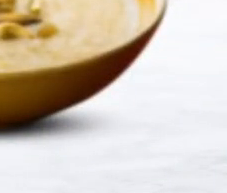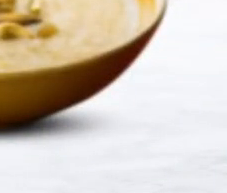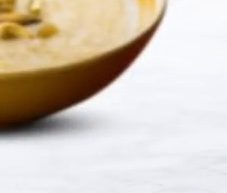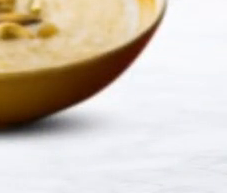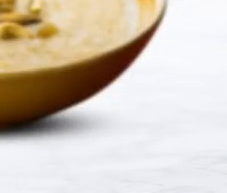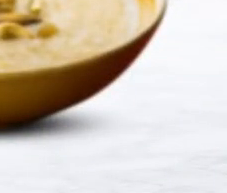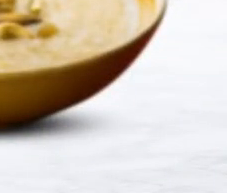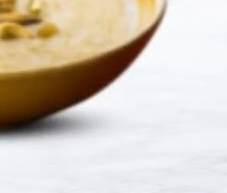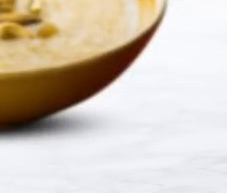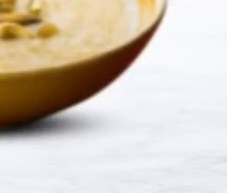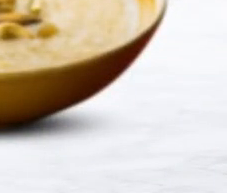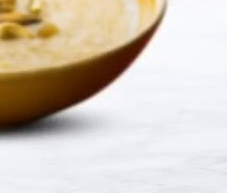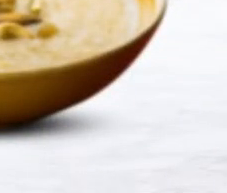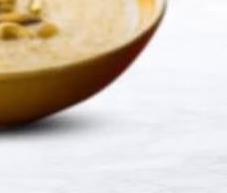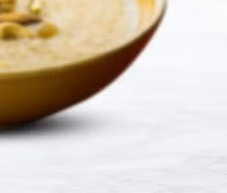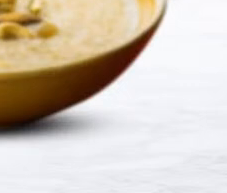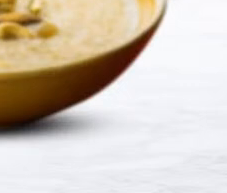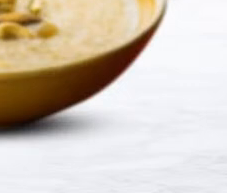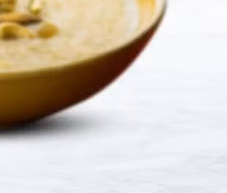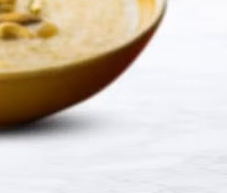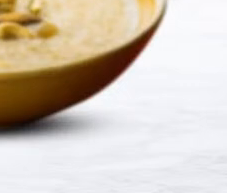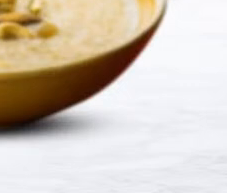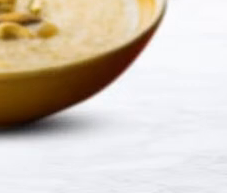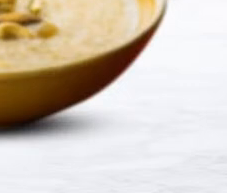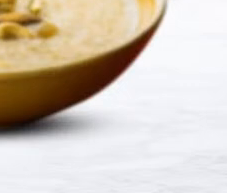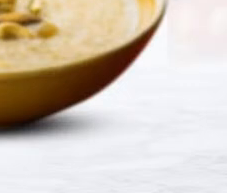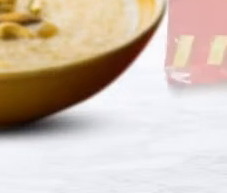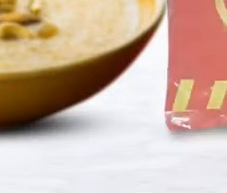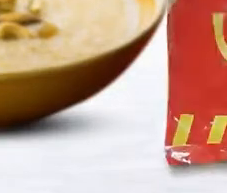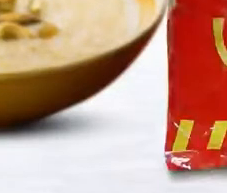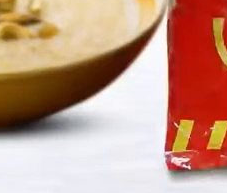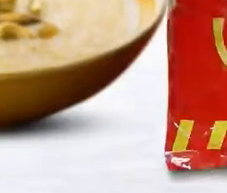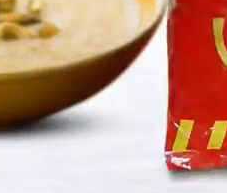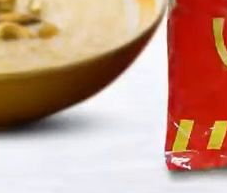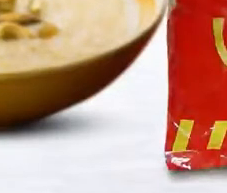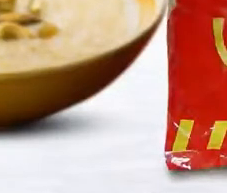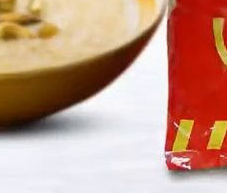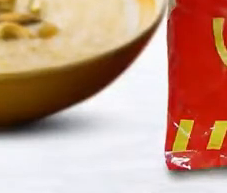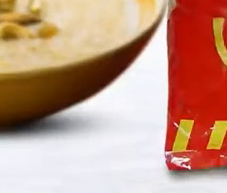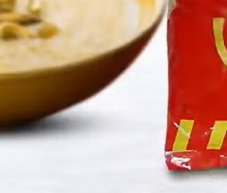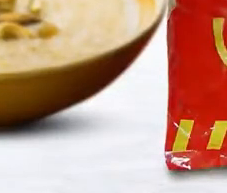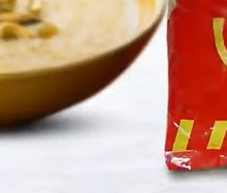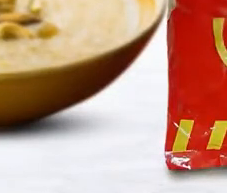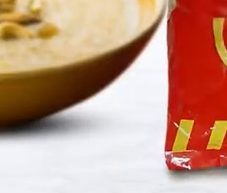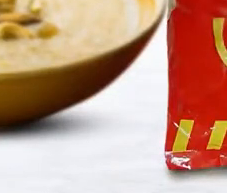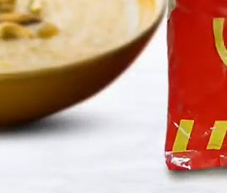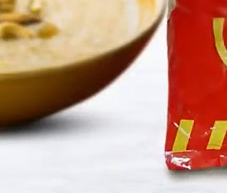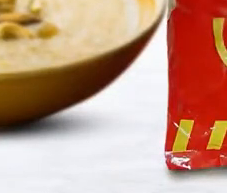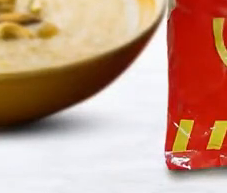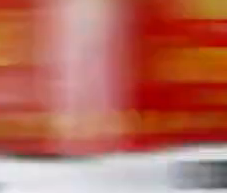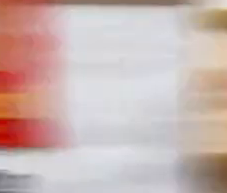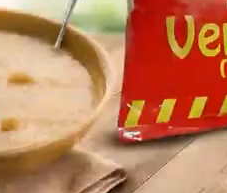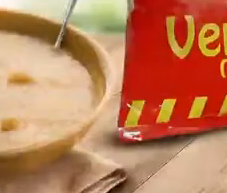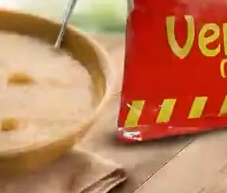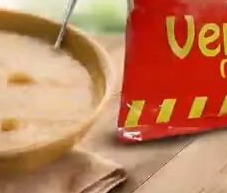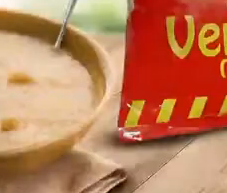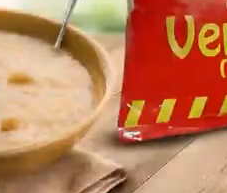manufacturers of vermicelli. Now available pre-cut in parched and unparched in convenient package sizes. Whatever your needs, trust